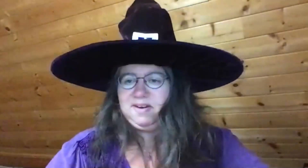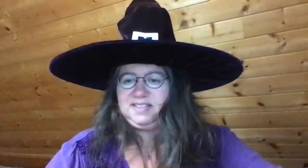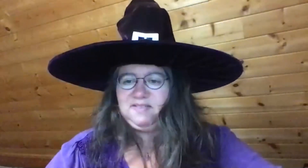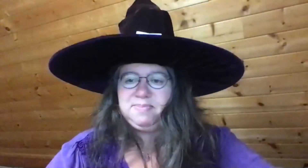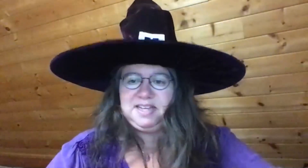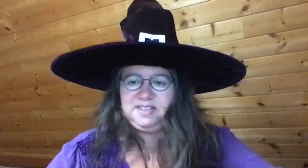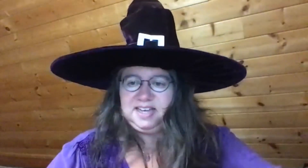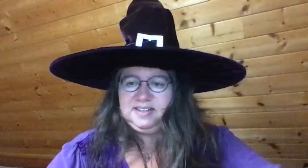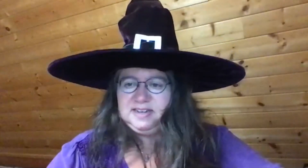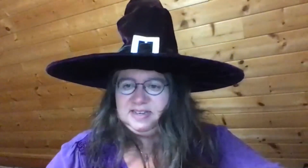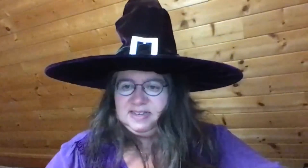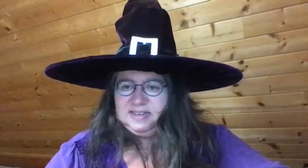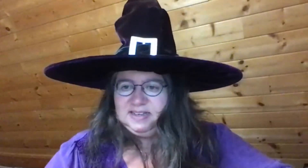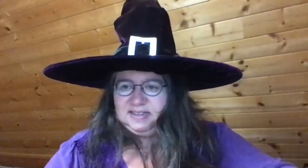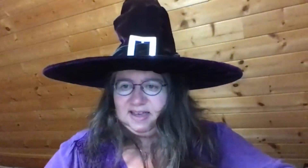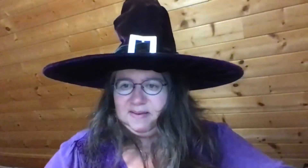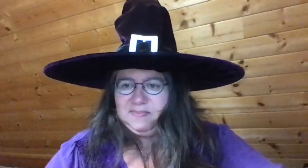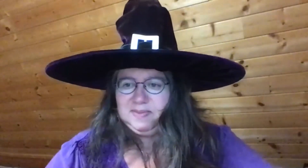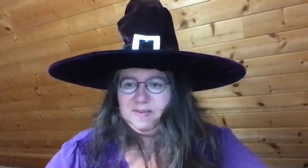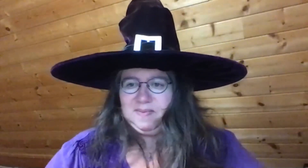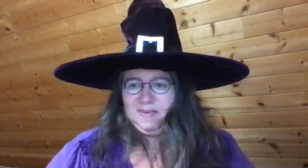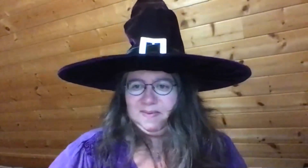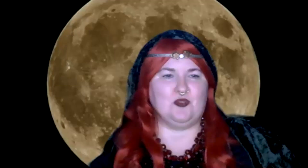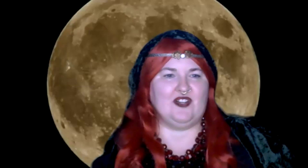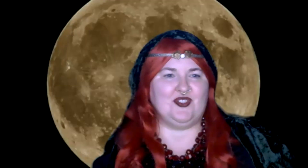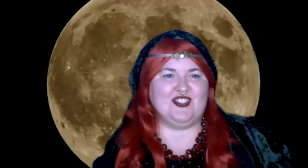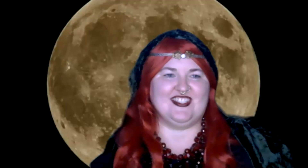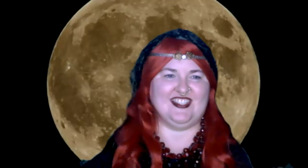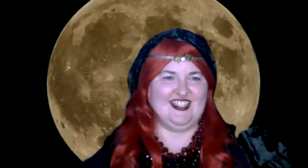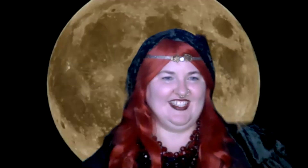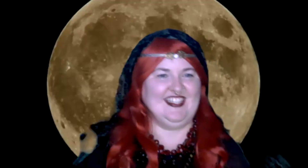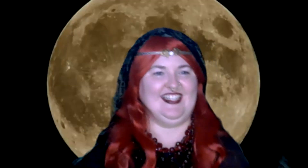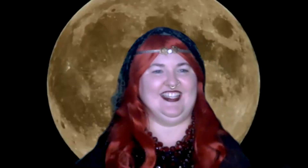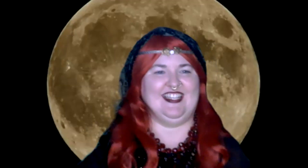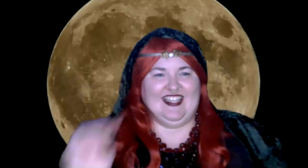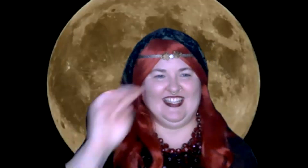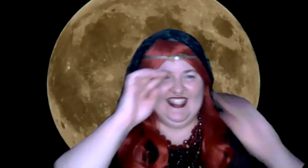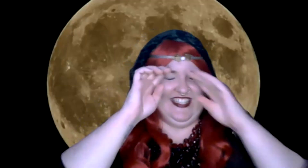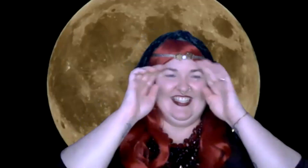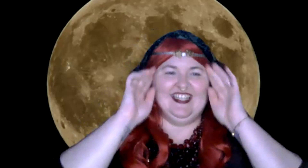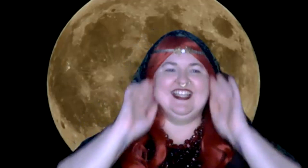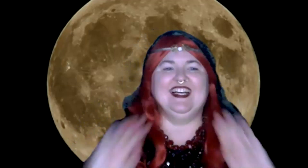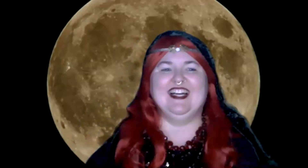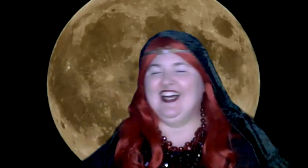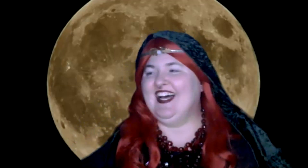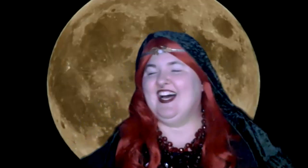Muertos. I'm not pronouncing it right. Day of the Dead. Yeah. Dia de los Muertos. Sí.